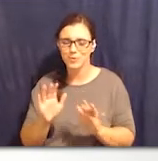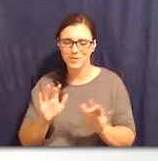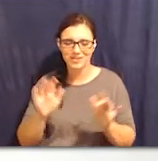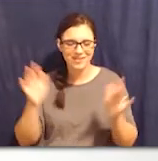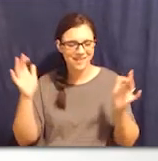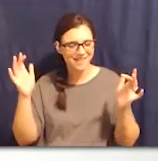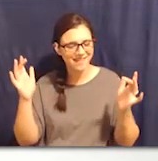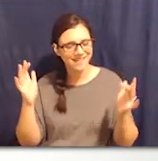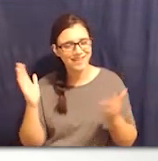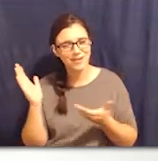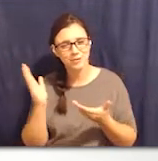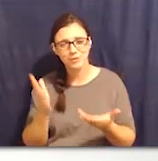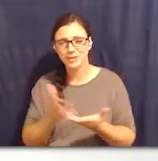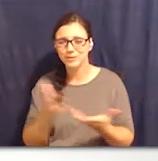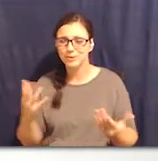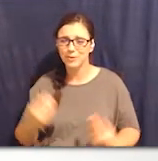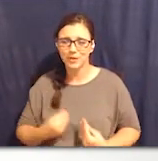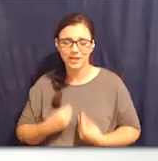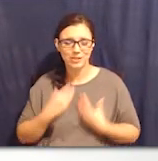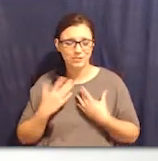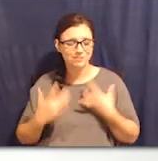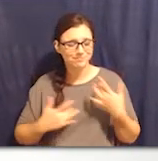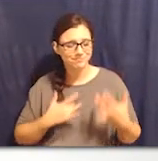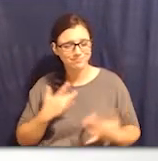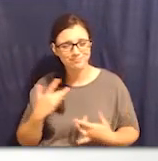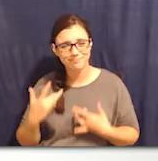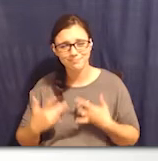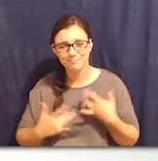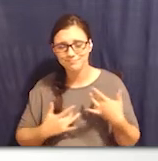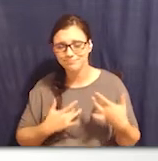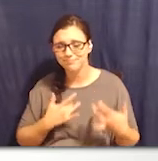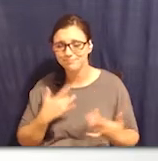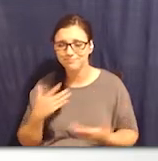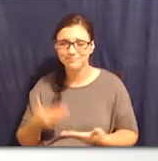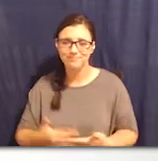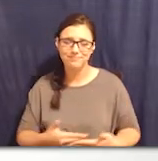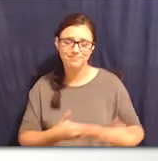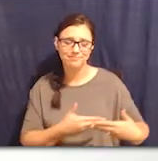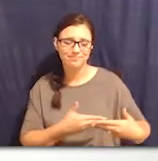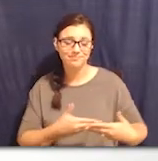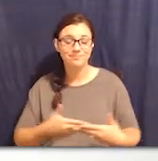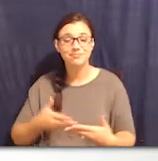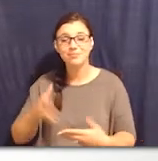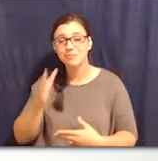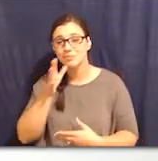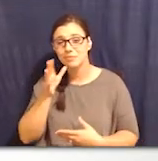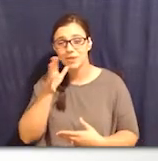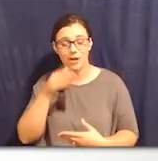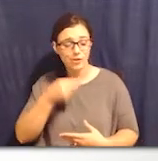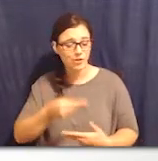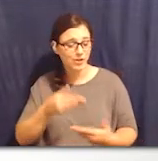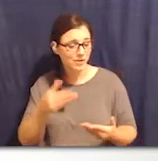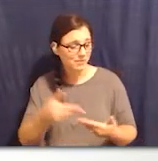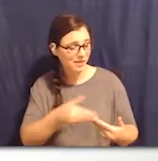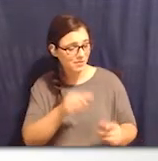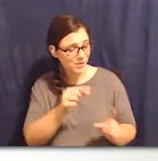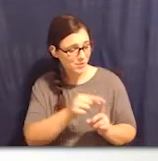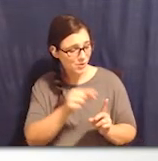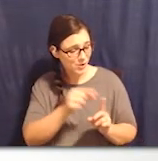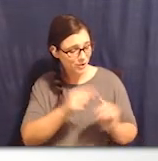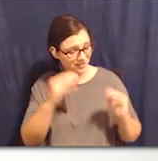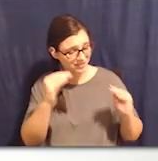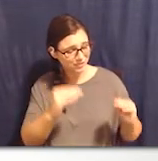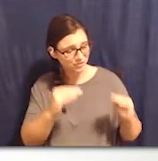is born, gleaming with light, bringing so much delight. Mother